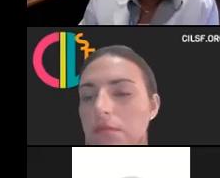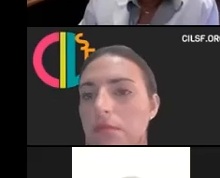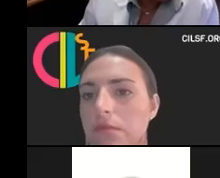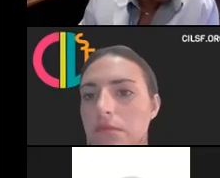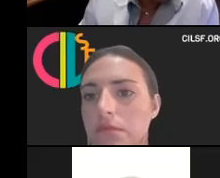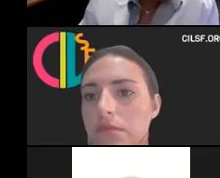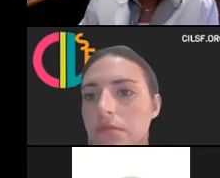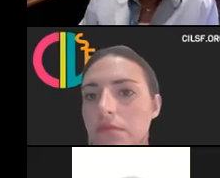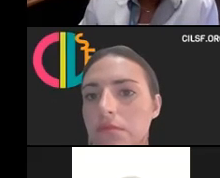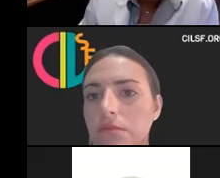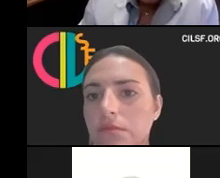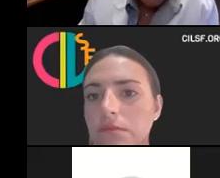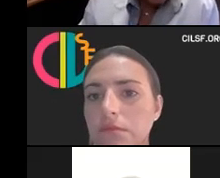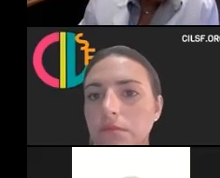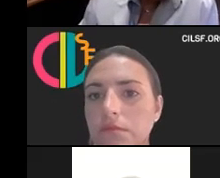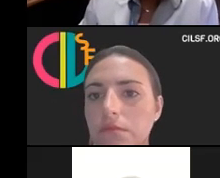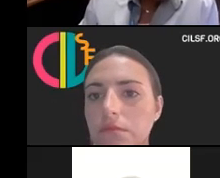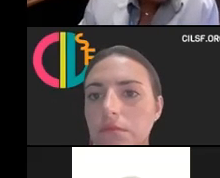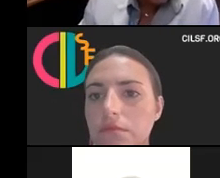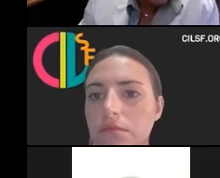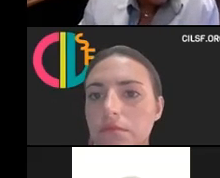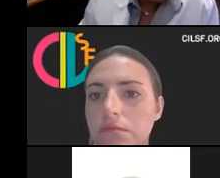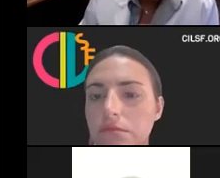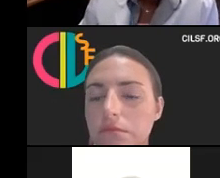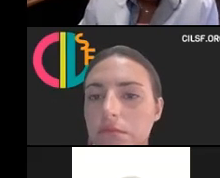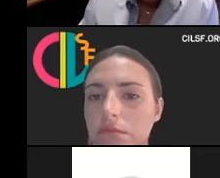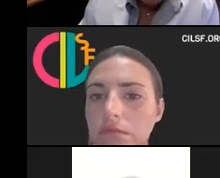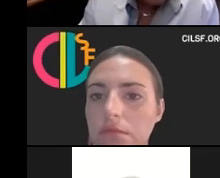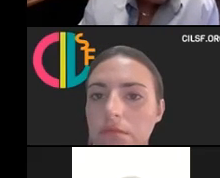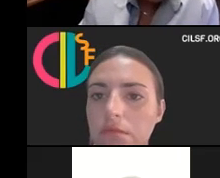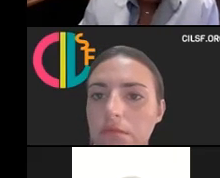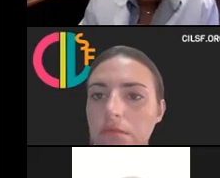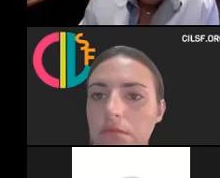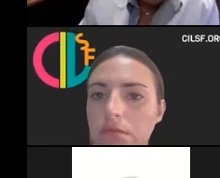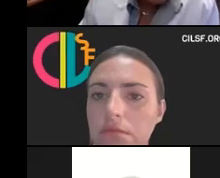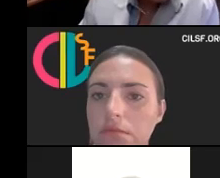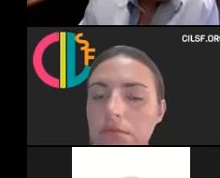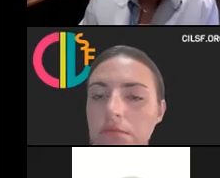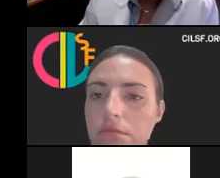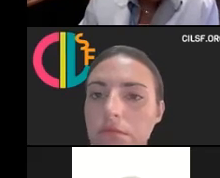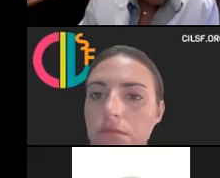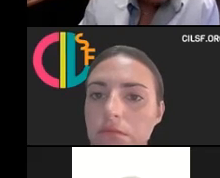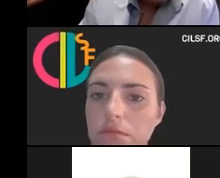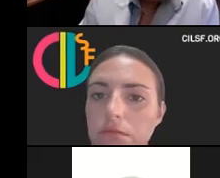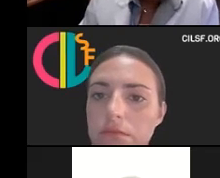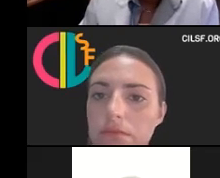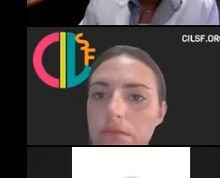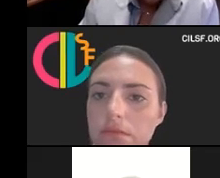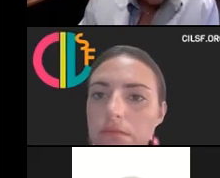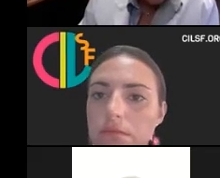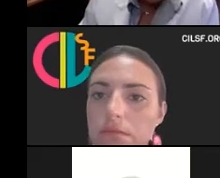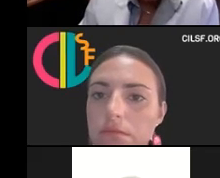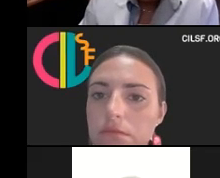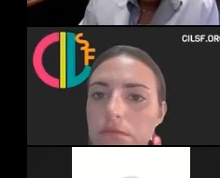some really good work overcoming this. The government tracking devices, the Black community, a lot of misinformation with the 5G